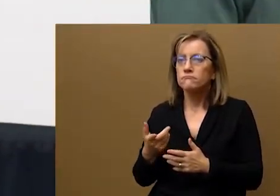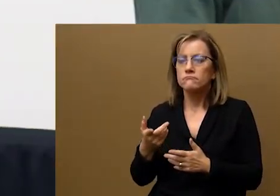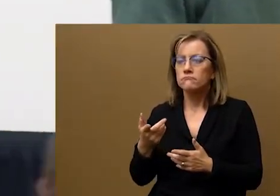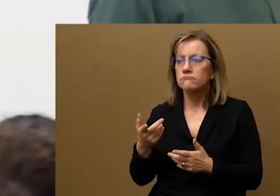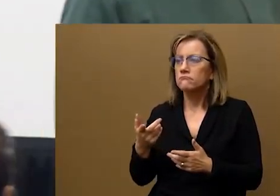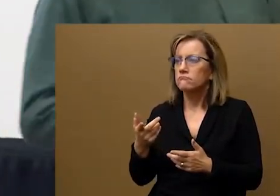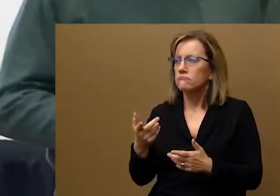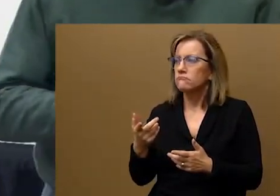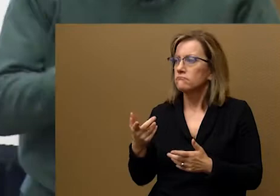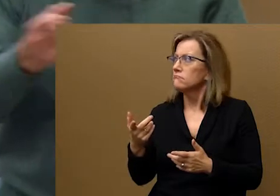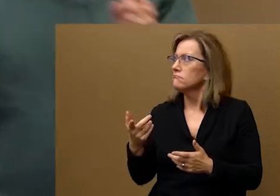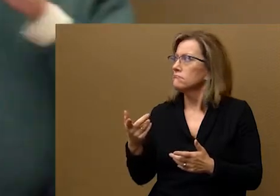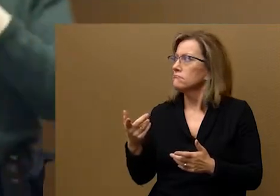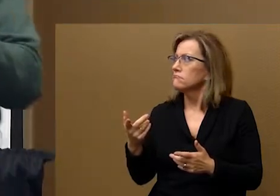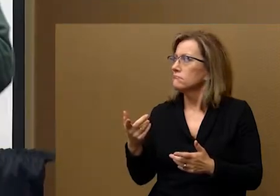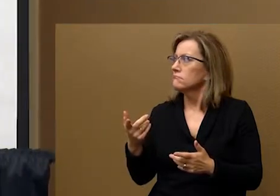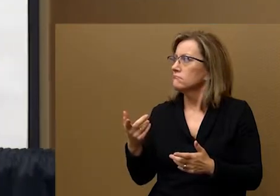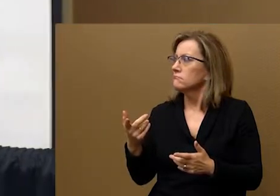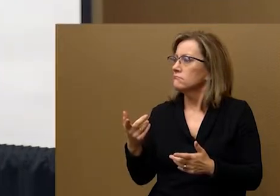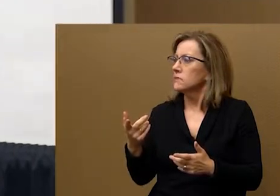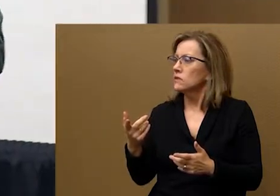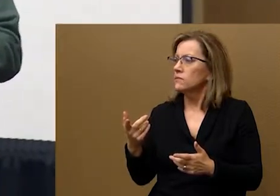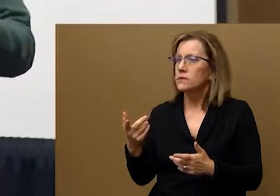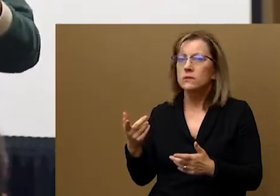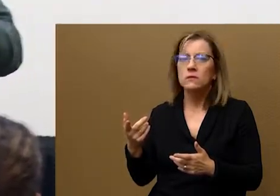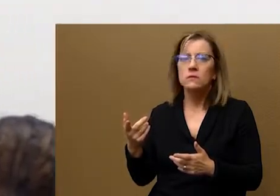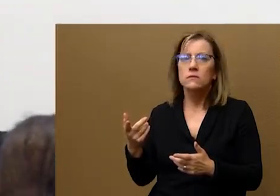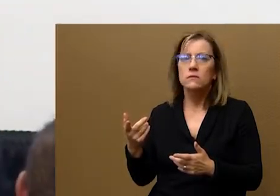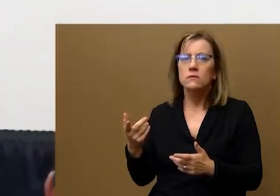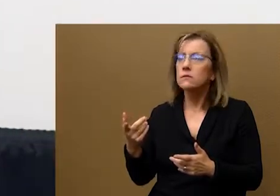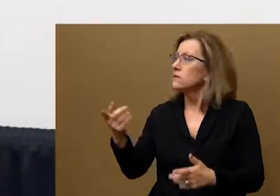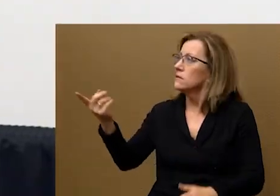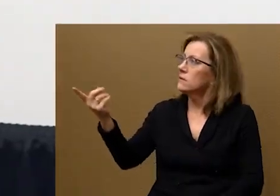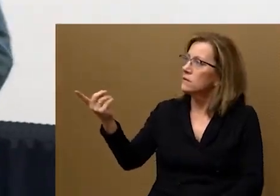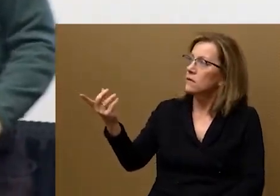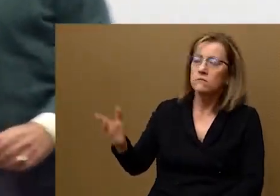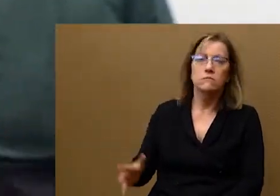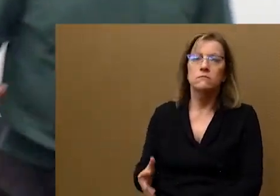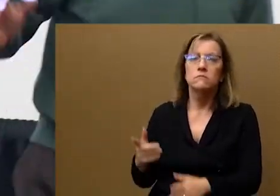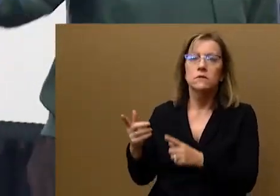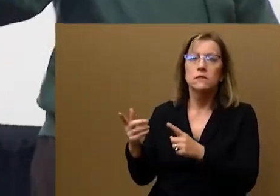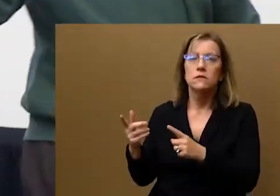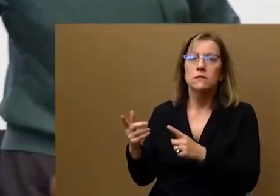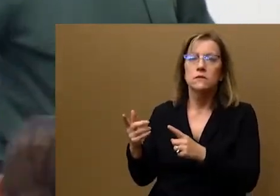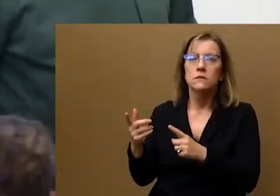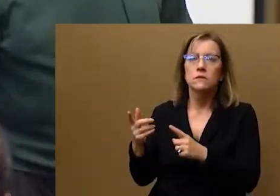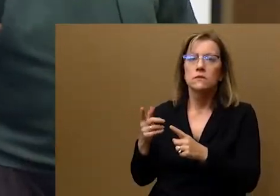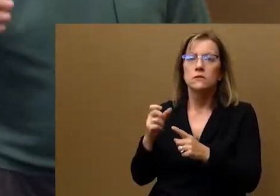And let me respond to you. So you're talking to me. Oh.